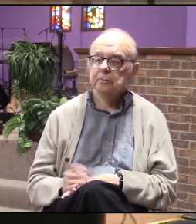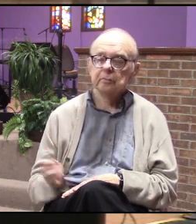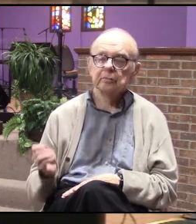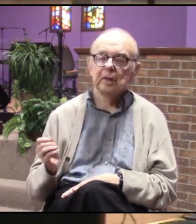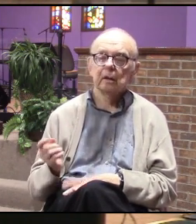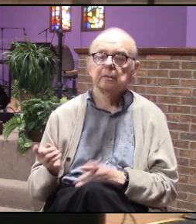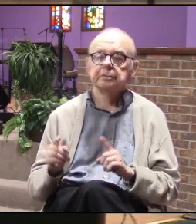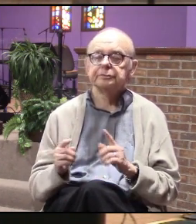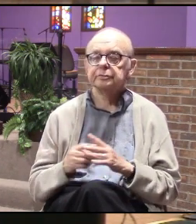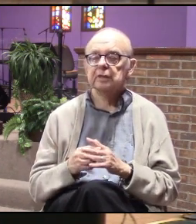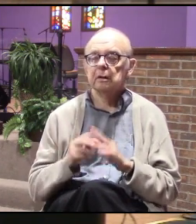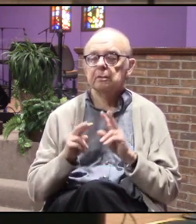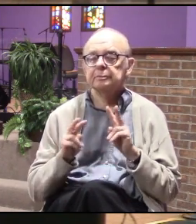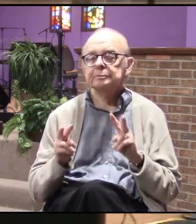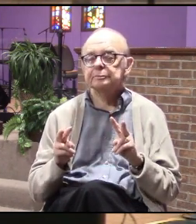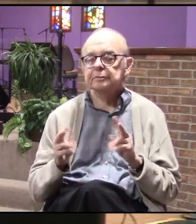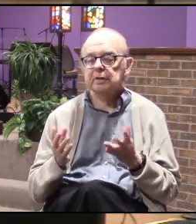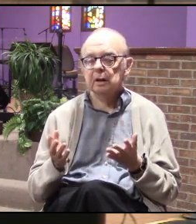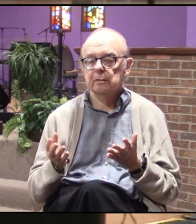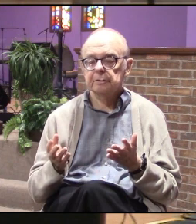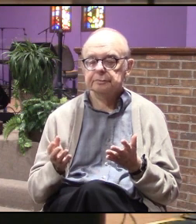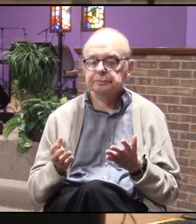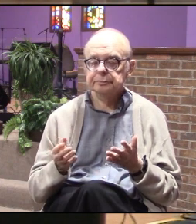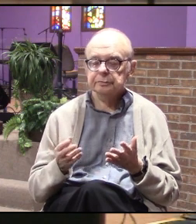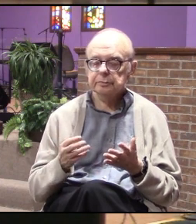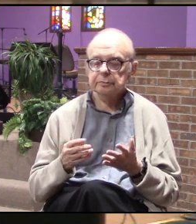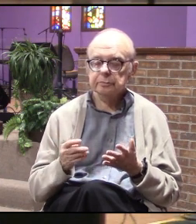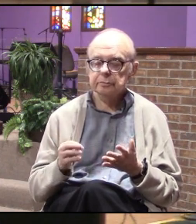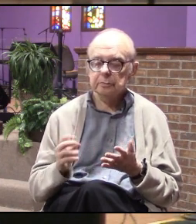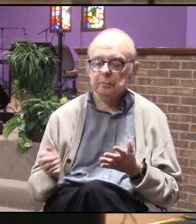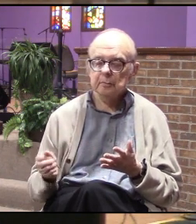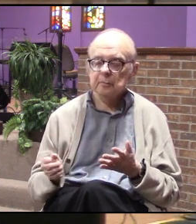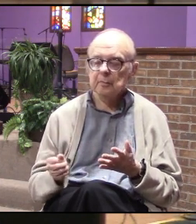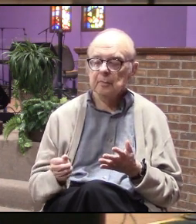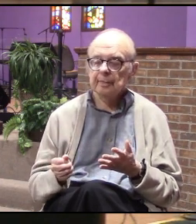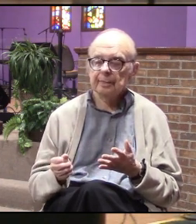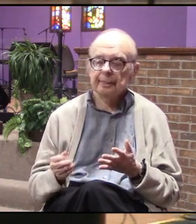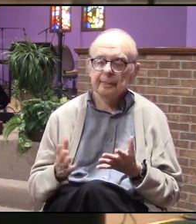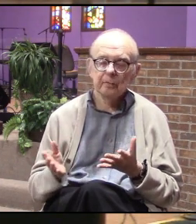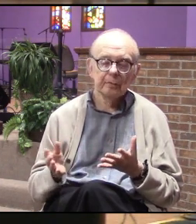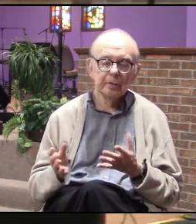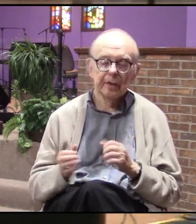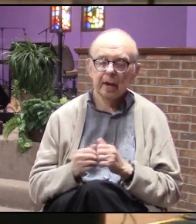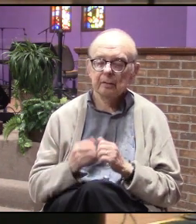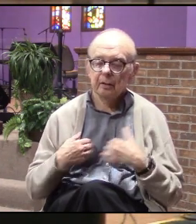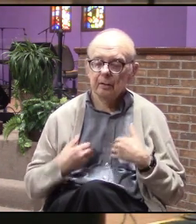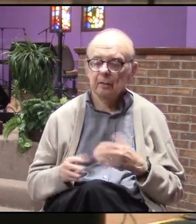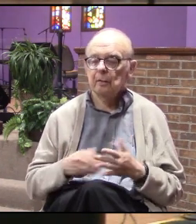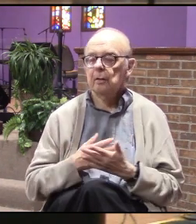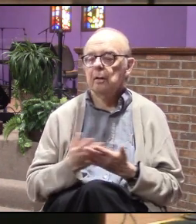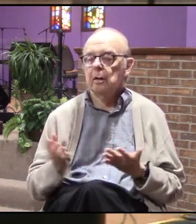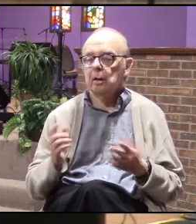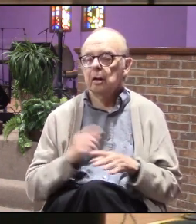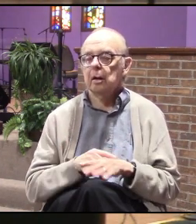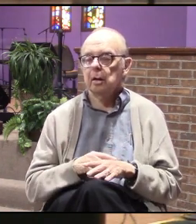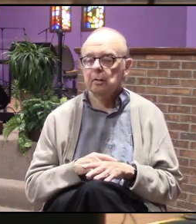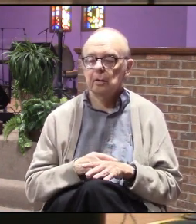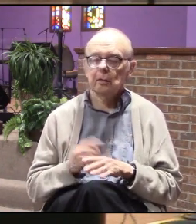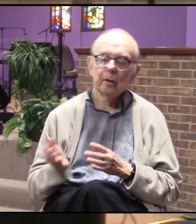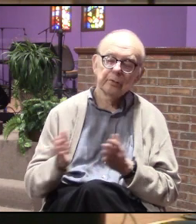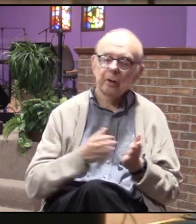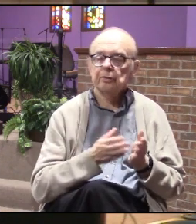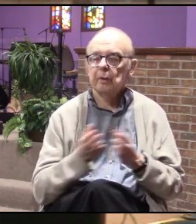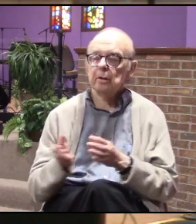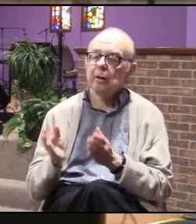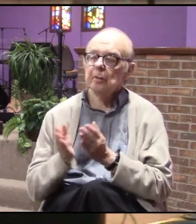And so when you begin to look at it, he's been in there. He's been drenched with the mess of the animals. During this whole time, he's being tossed